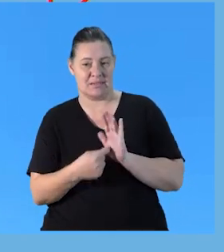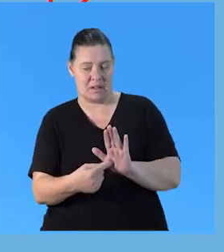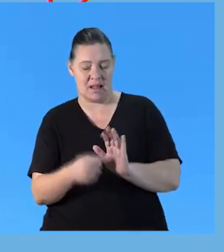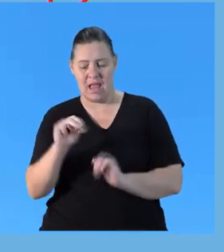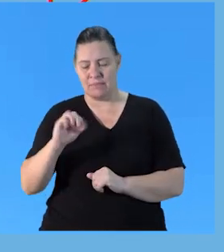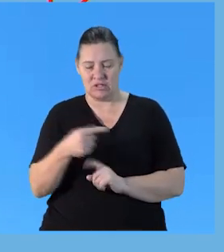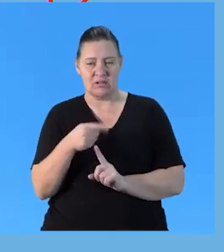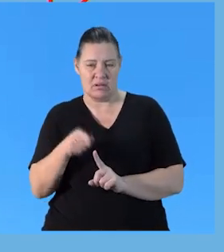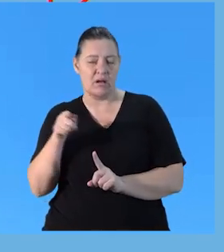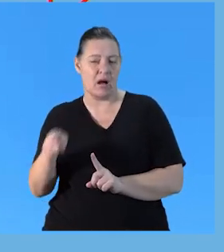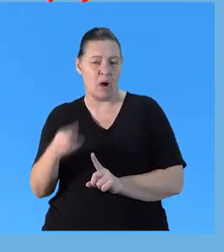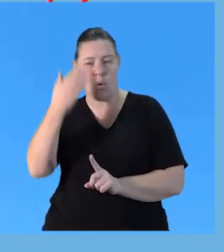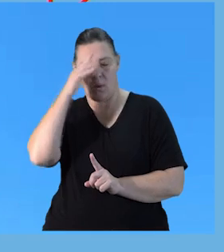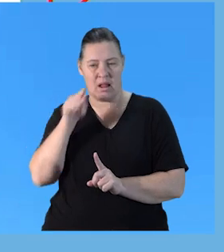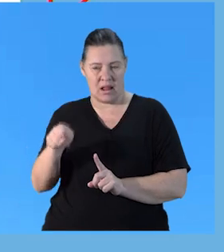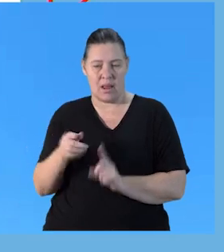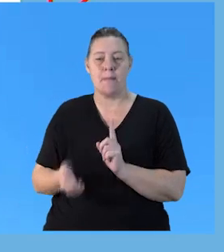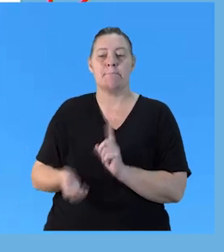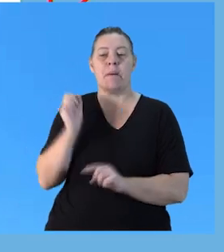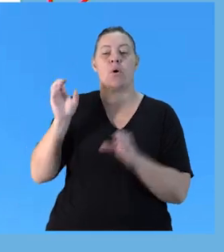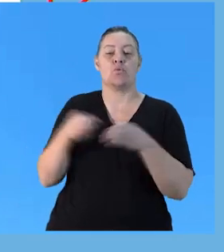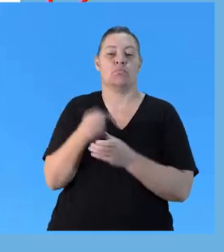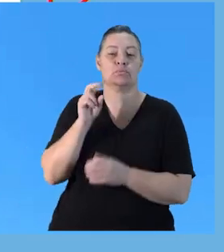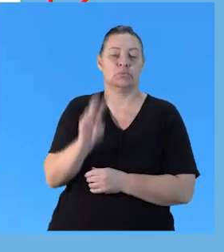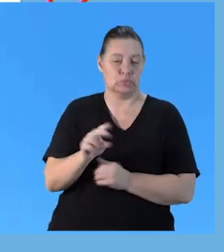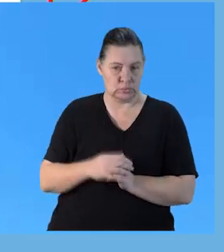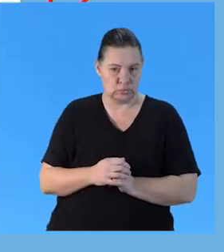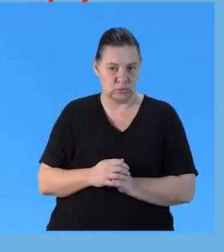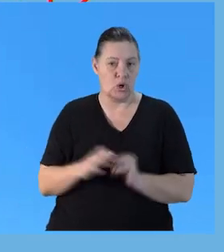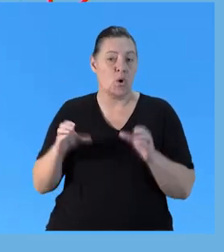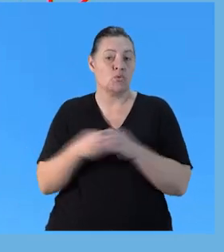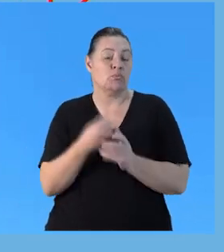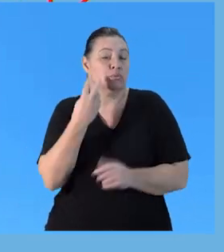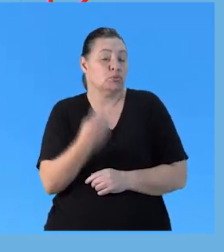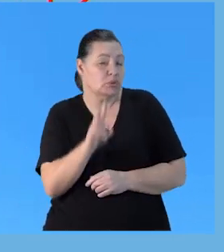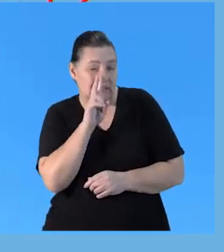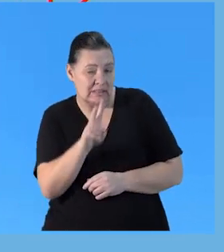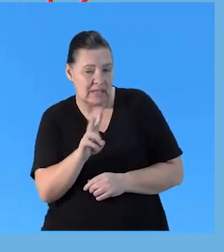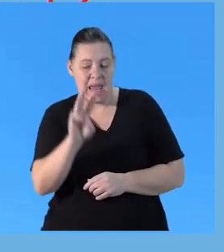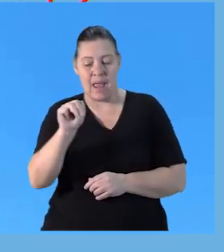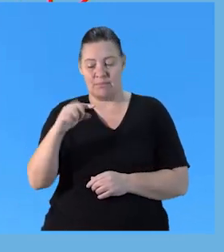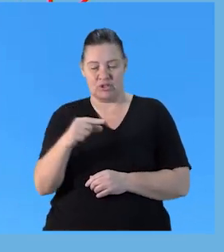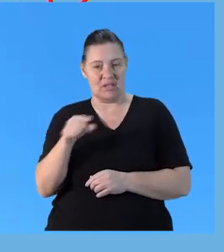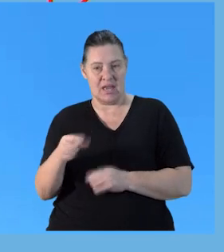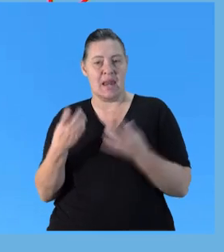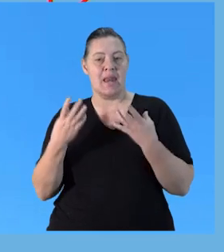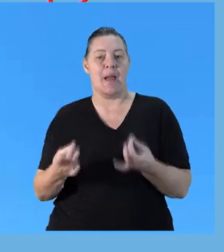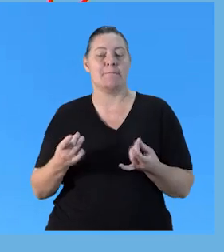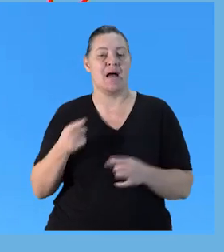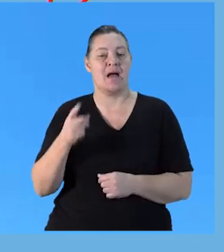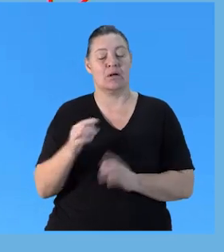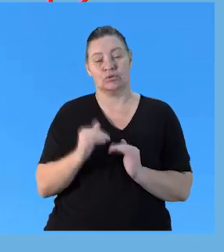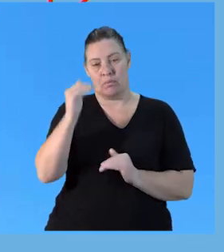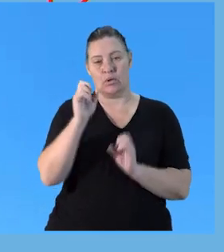And both of them, they are closed. We can just quickly make a note there to say that this, we do know what is happening here.